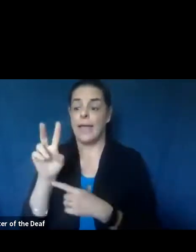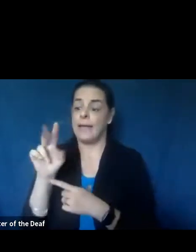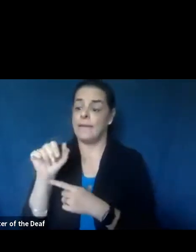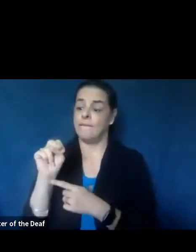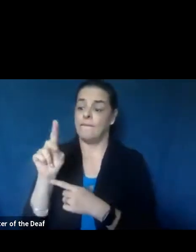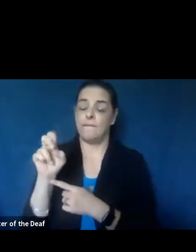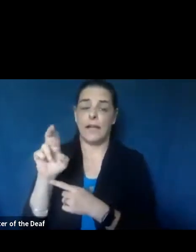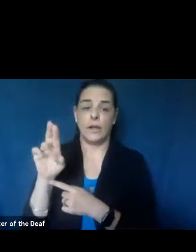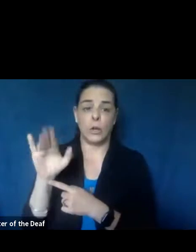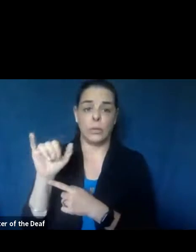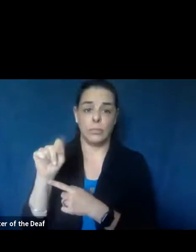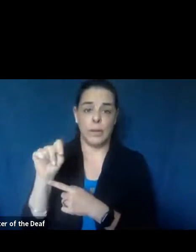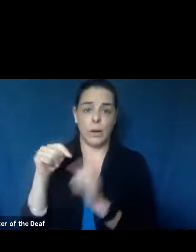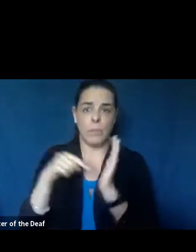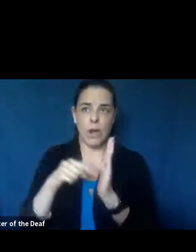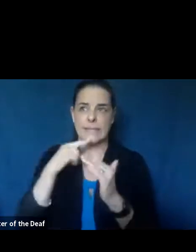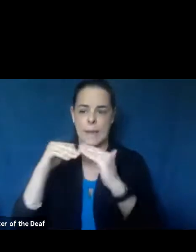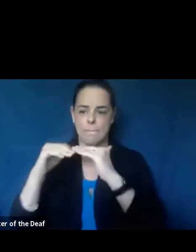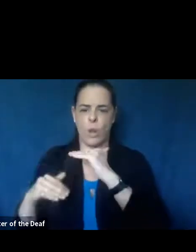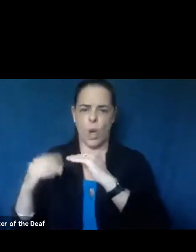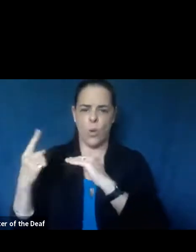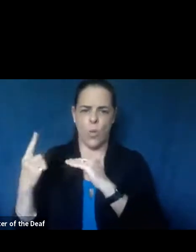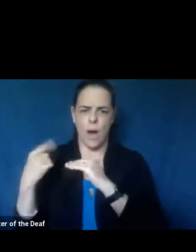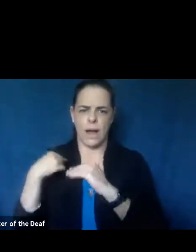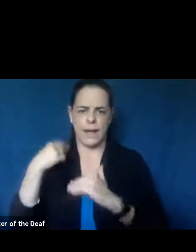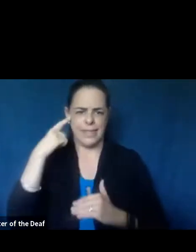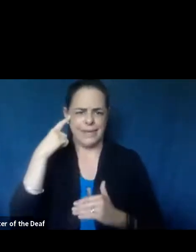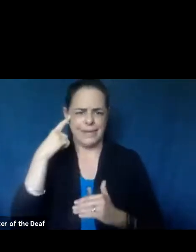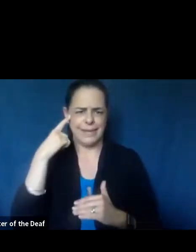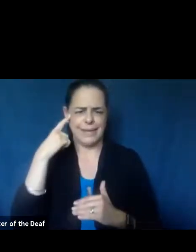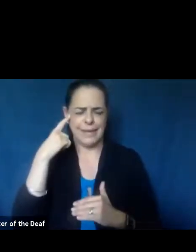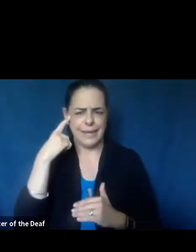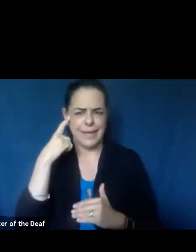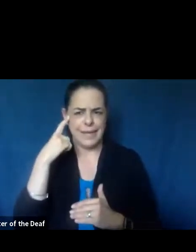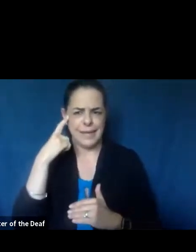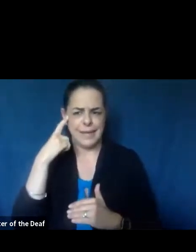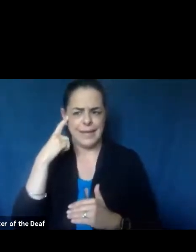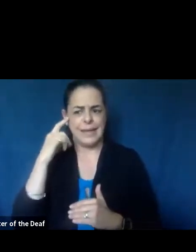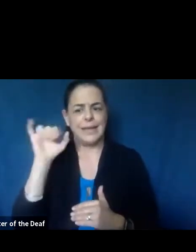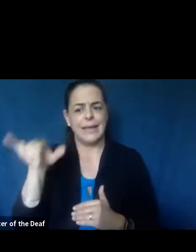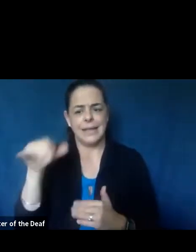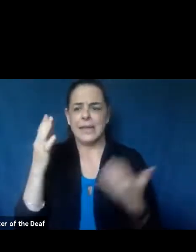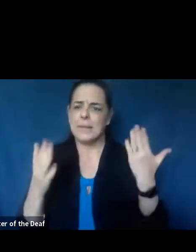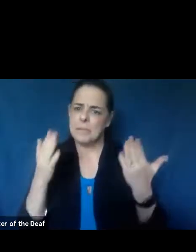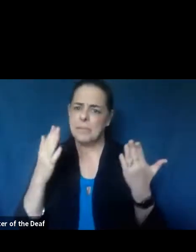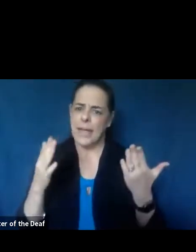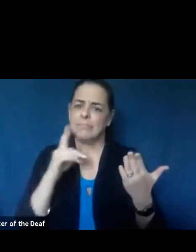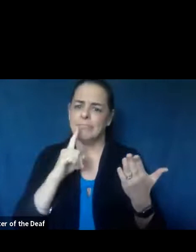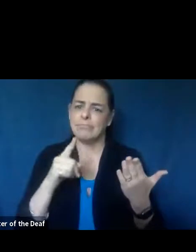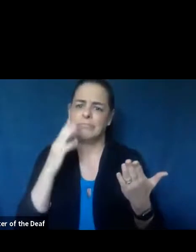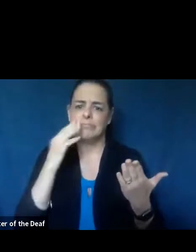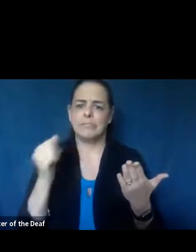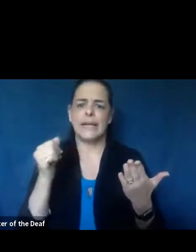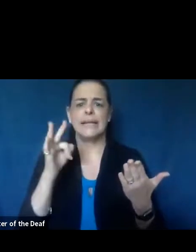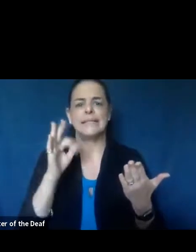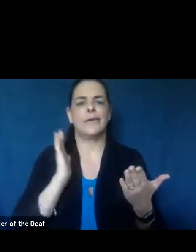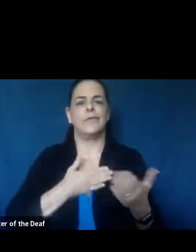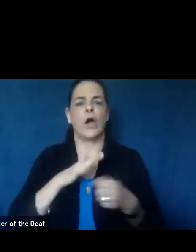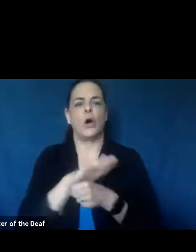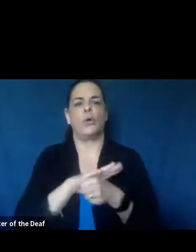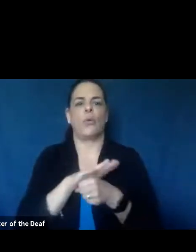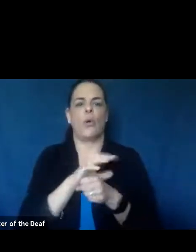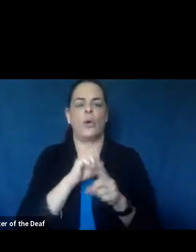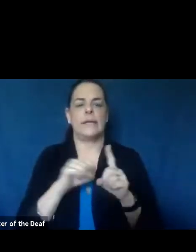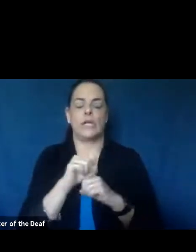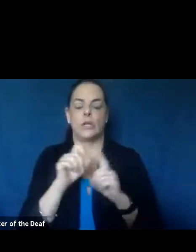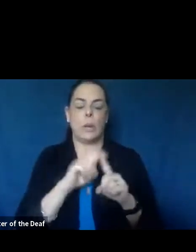it was below 1, I believe. That's probably pretty accurate given our local circumstances,